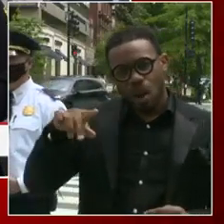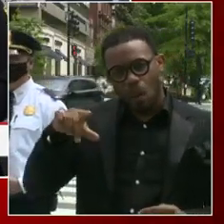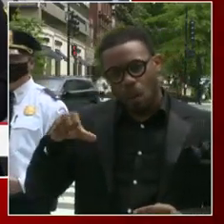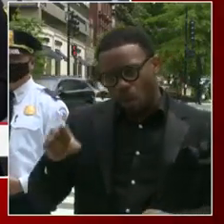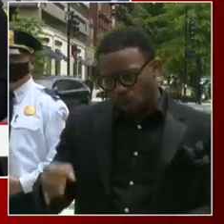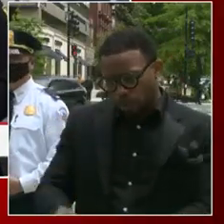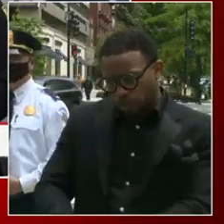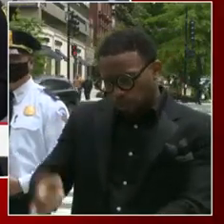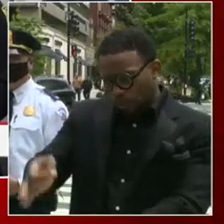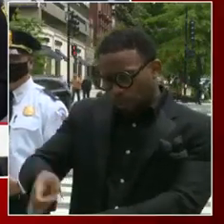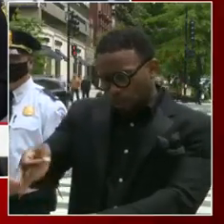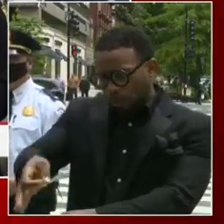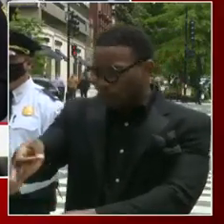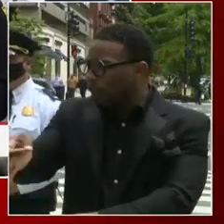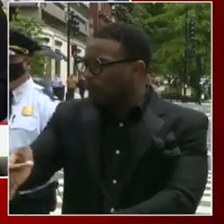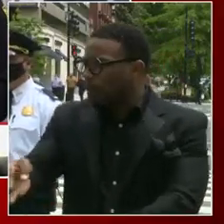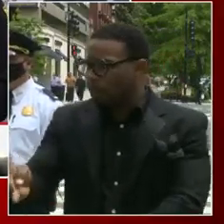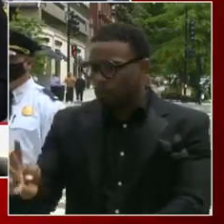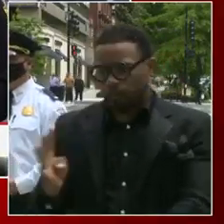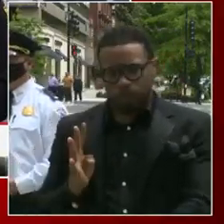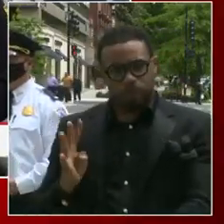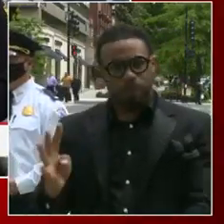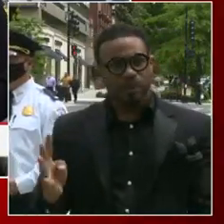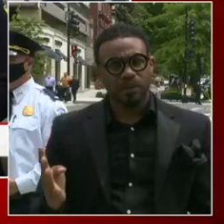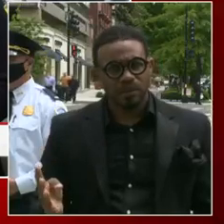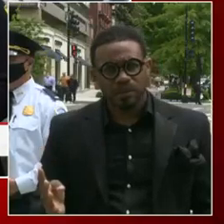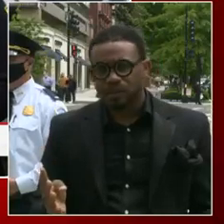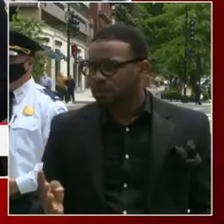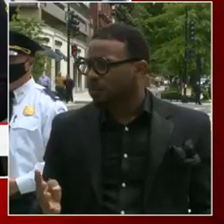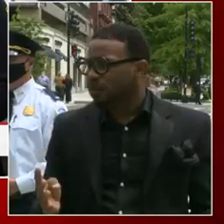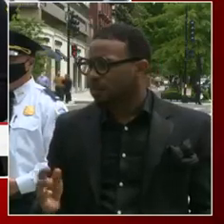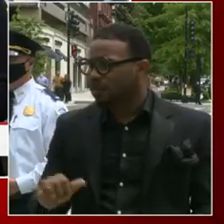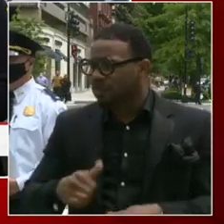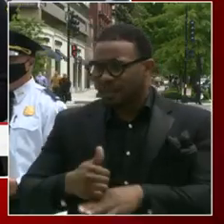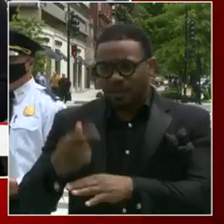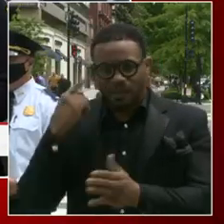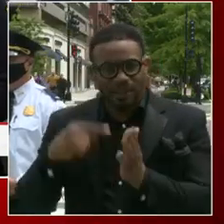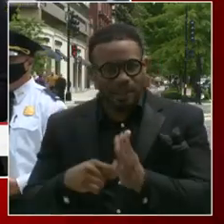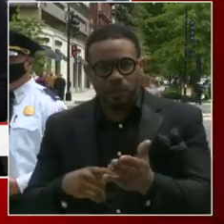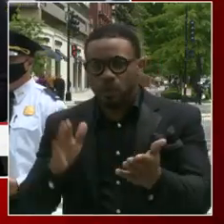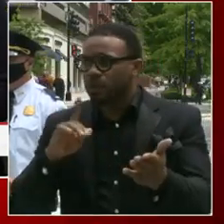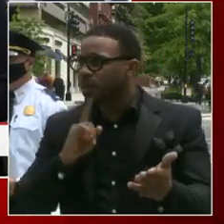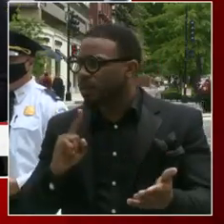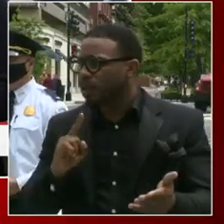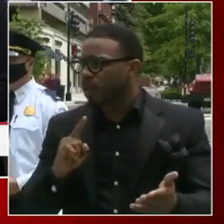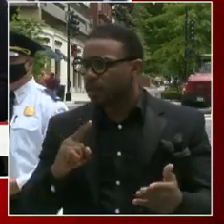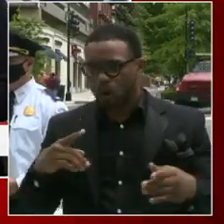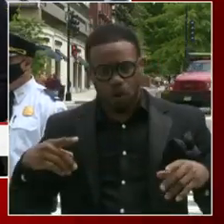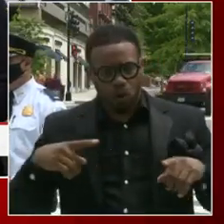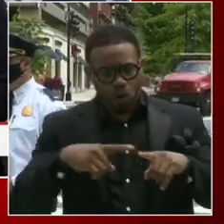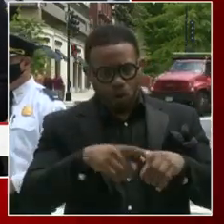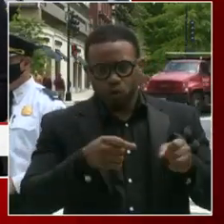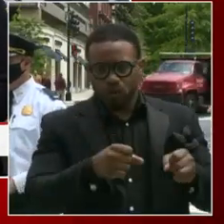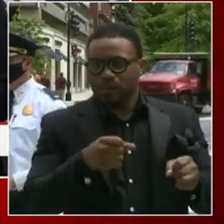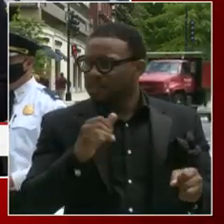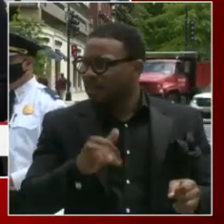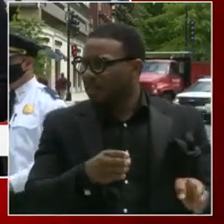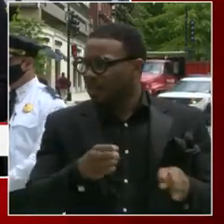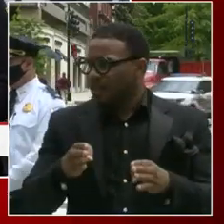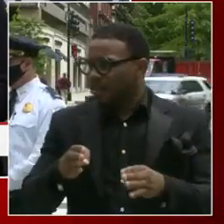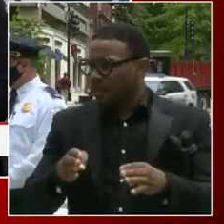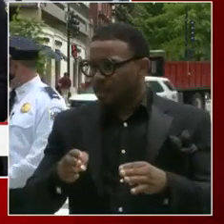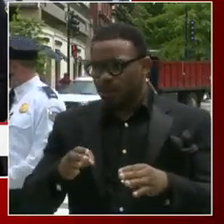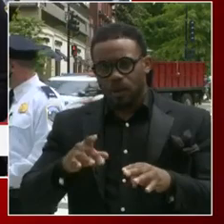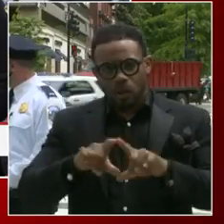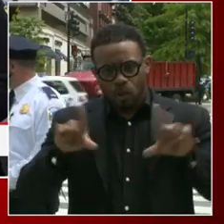the place. I was just curious about them, and for example, they used to be cross streets. Now they've been bricked